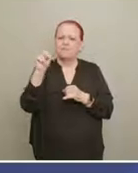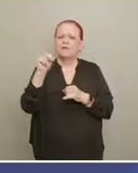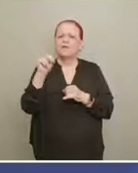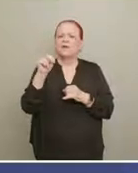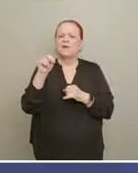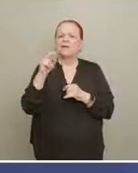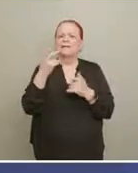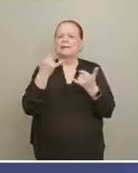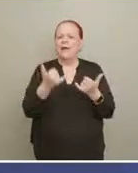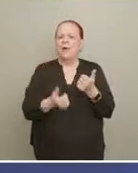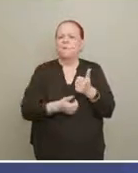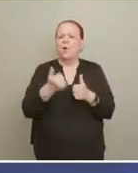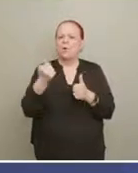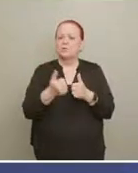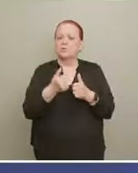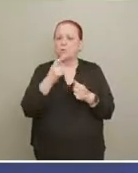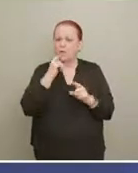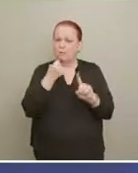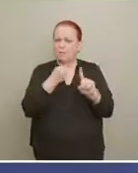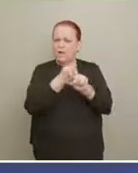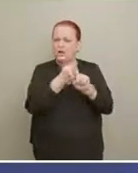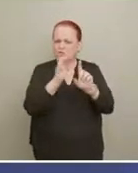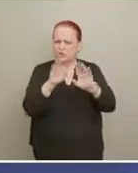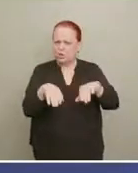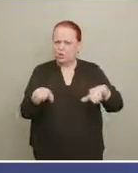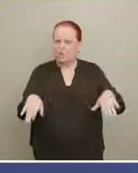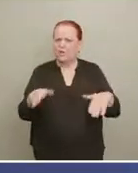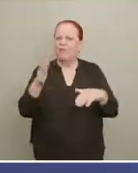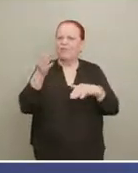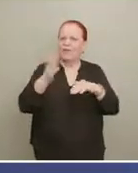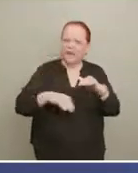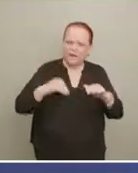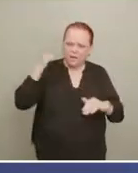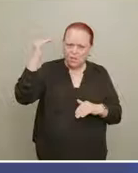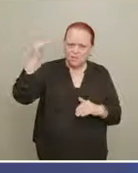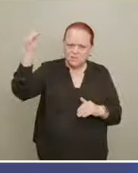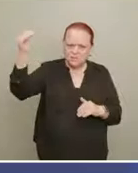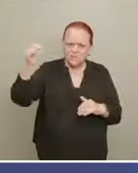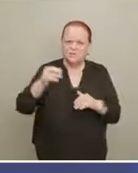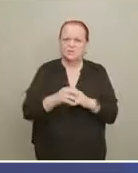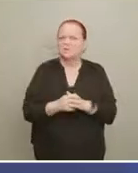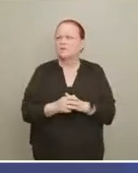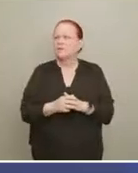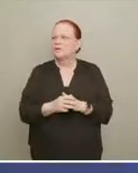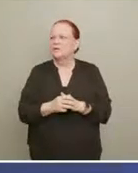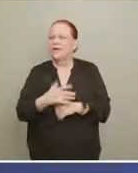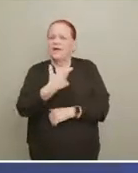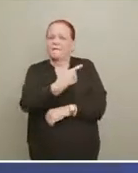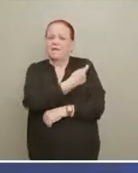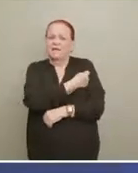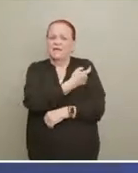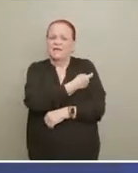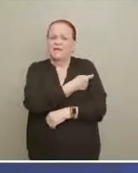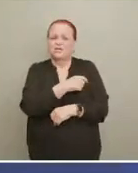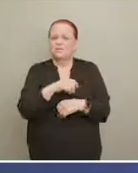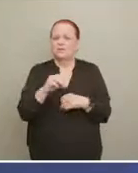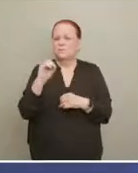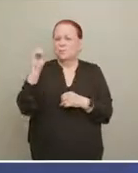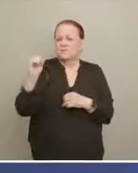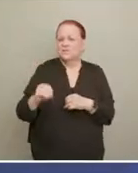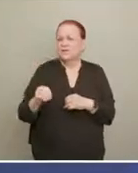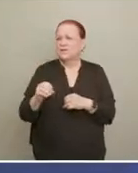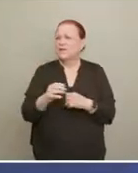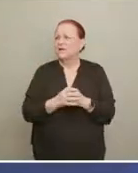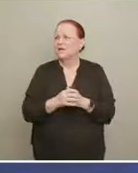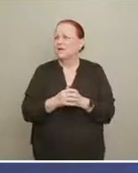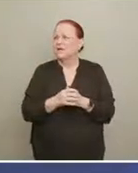mostly affected children more so than the previous surges that we have. Vaccination rate in Orange County, thank